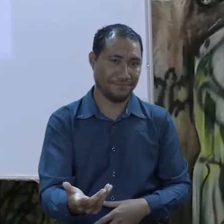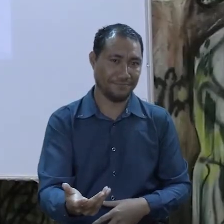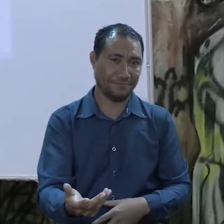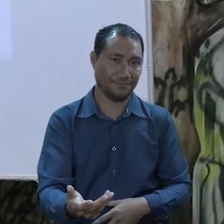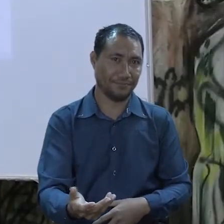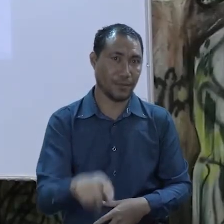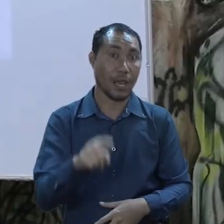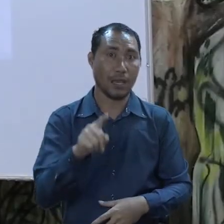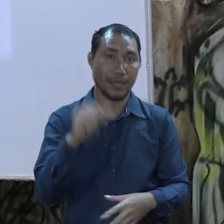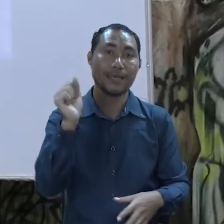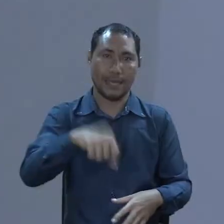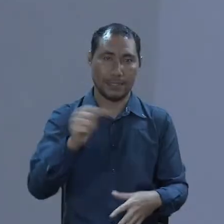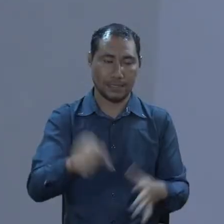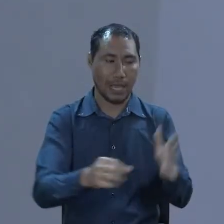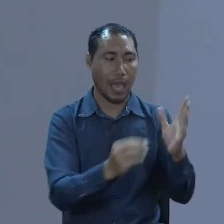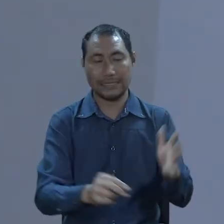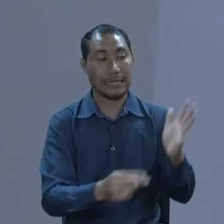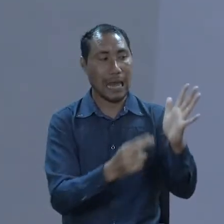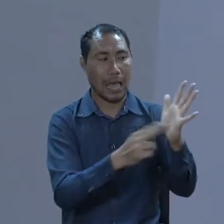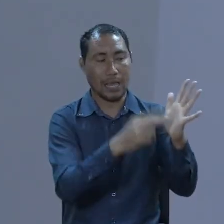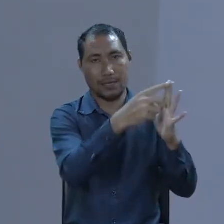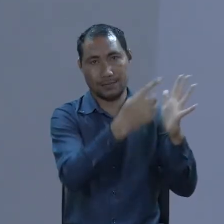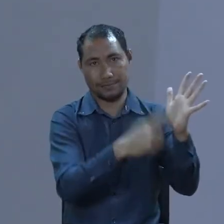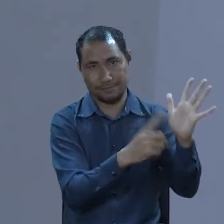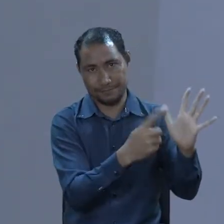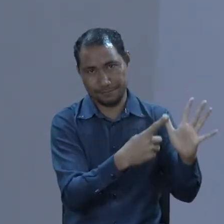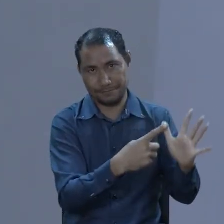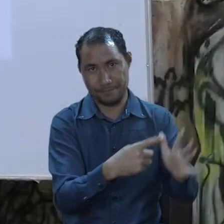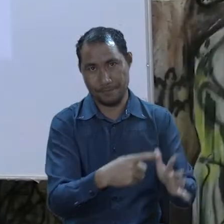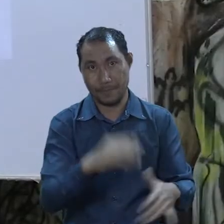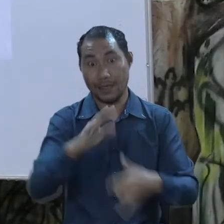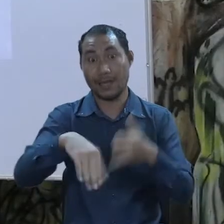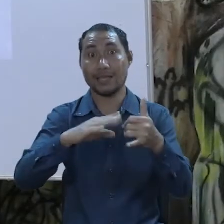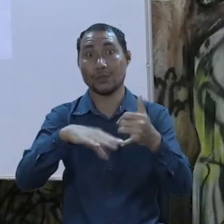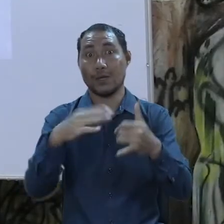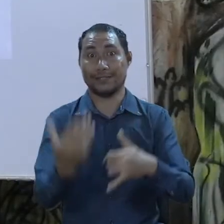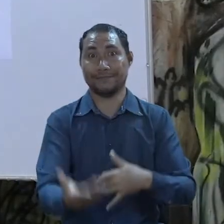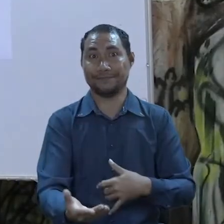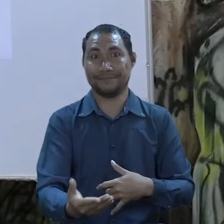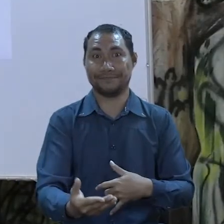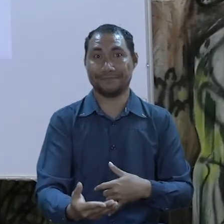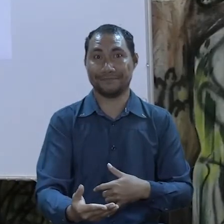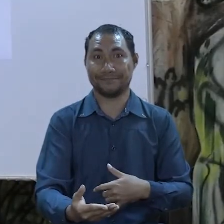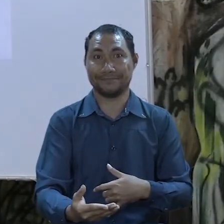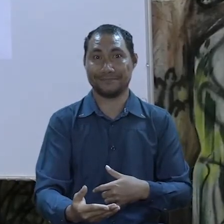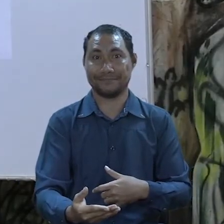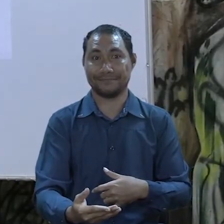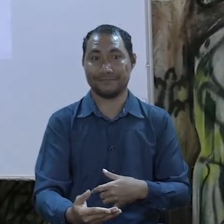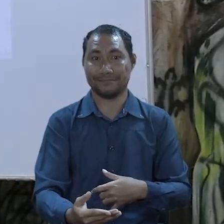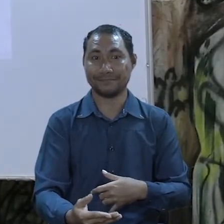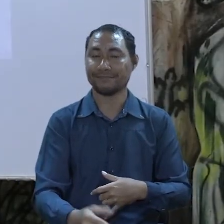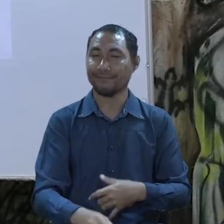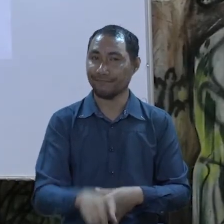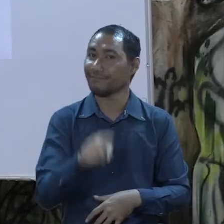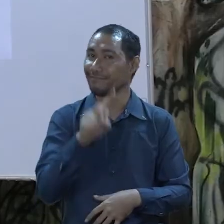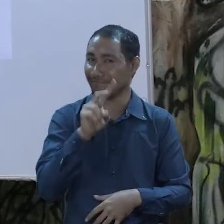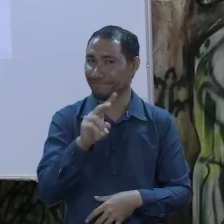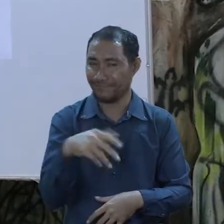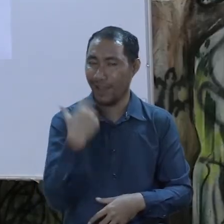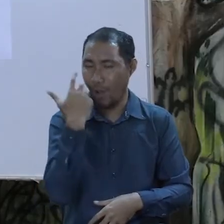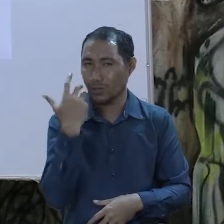Our next tool, yes, this is one common tool that we use at home. They